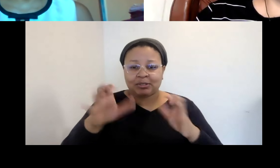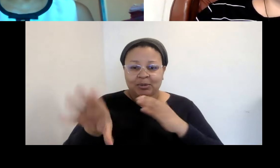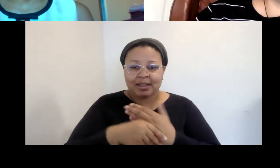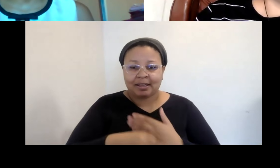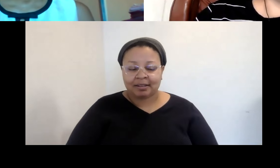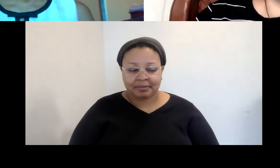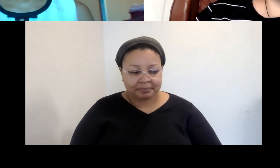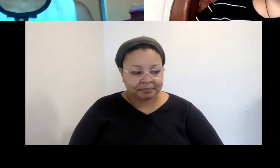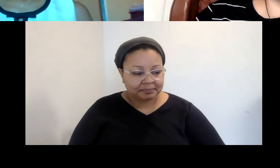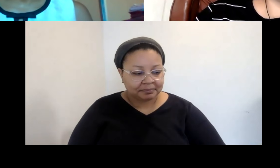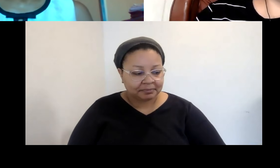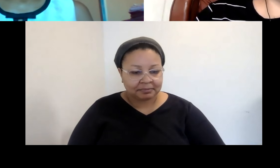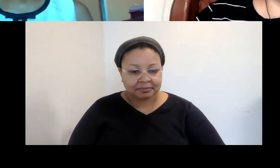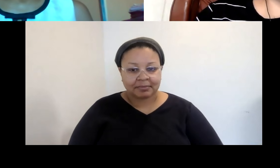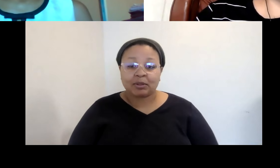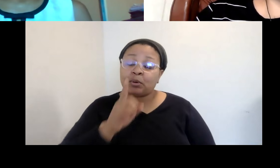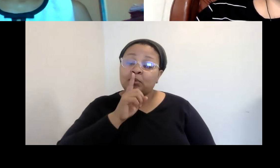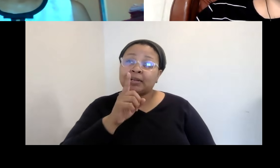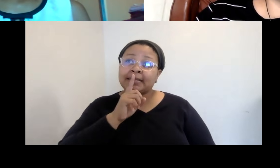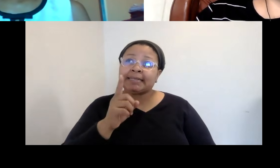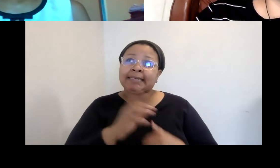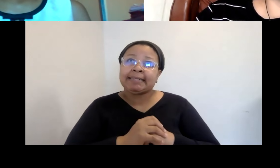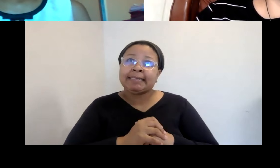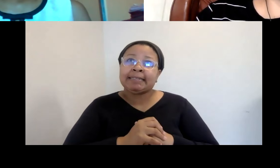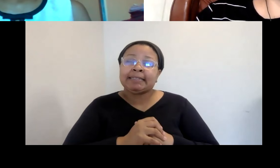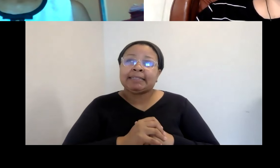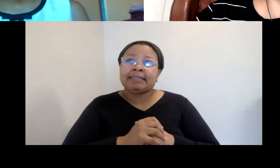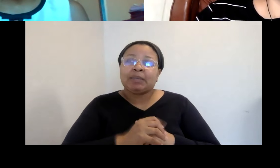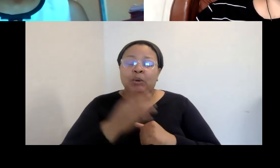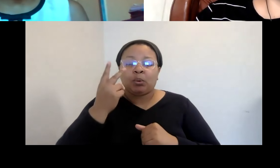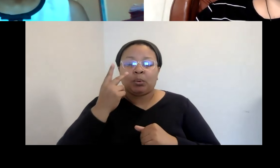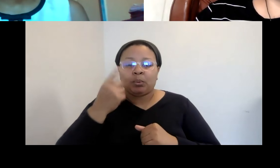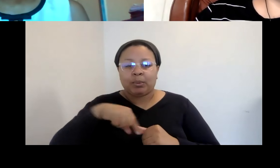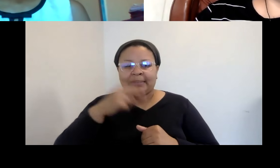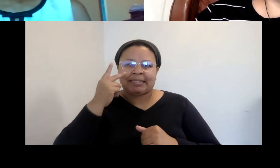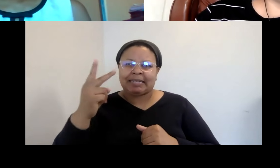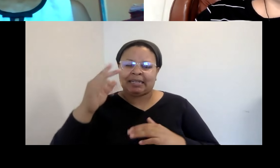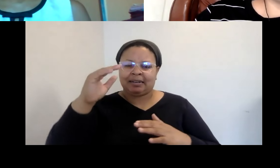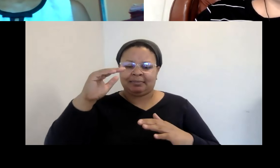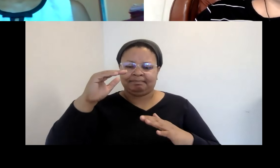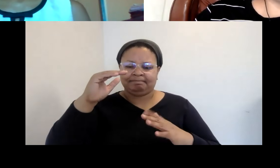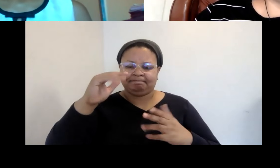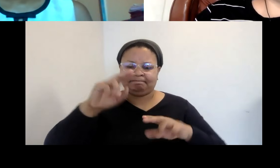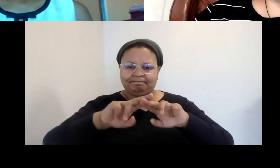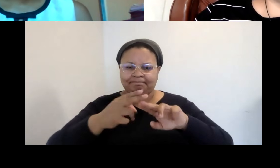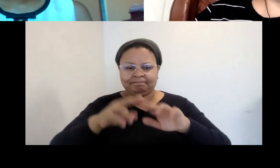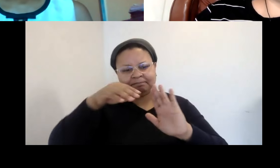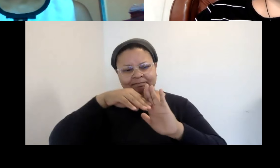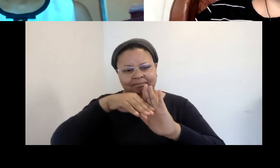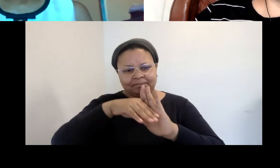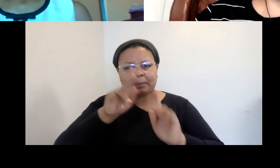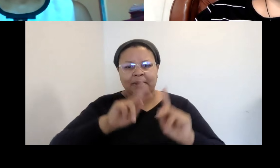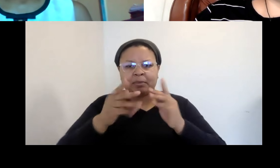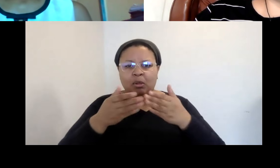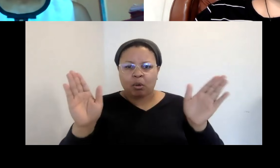Let me see. Definitely, we've been seeing an increase with account openings because a lot of people have